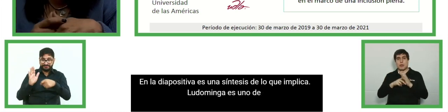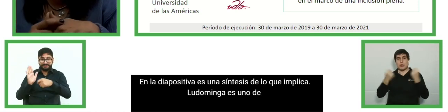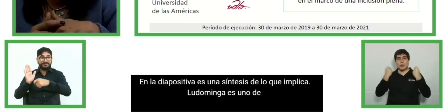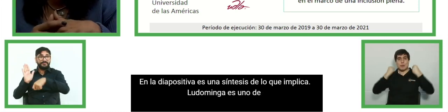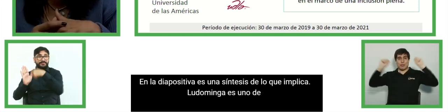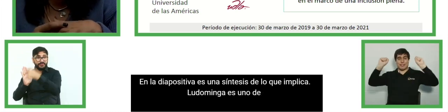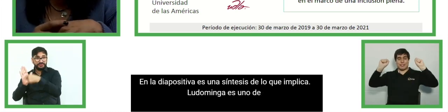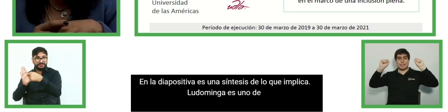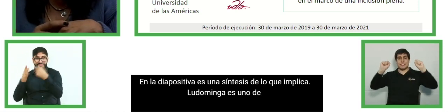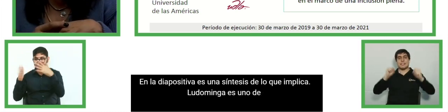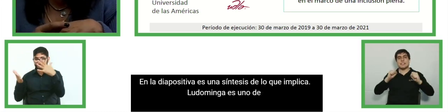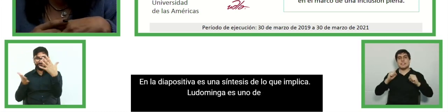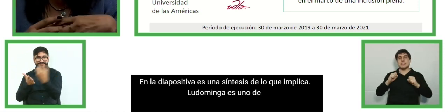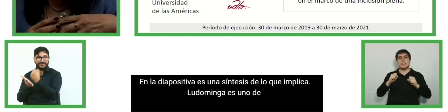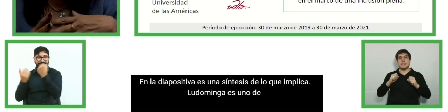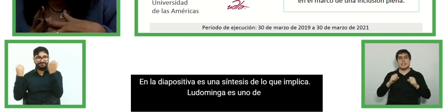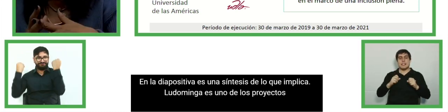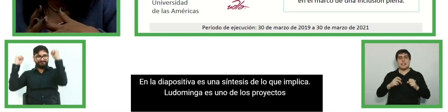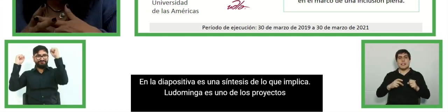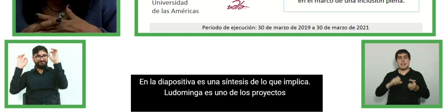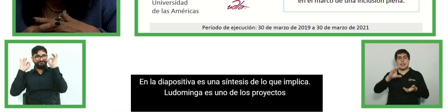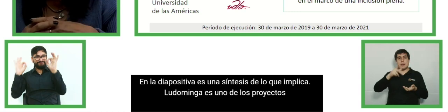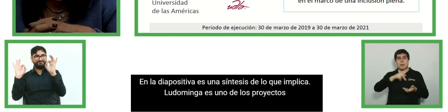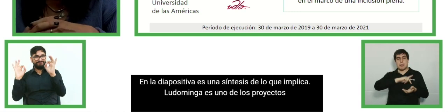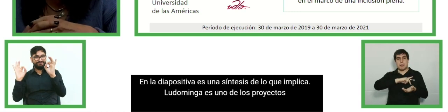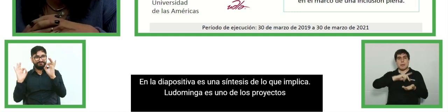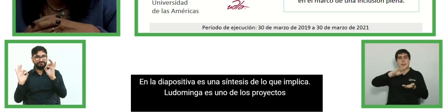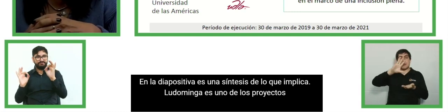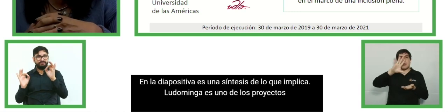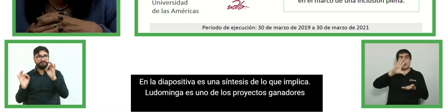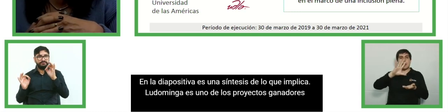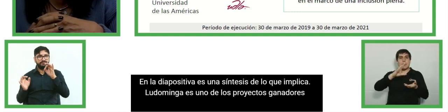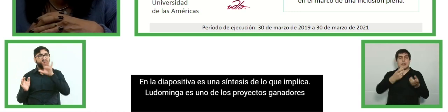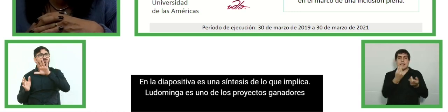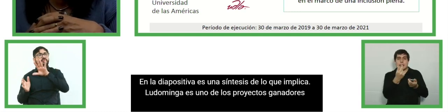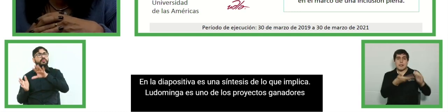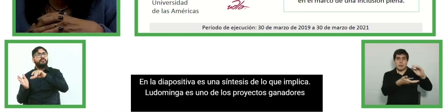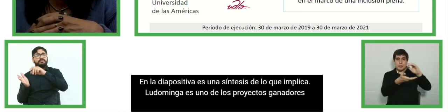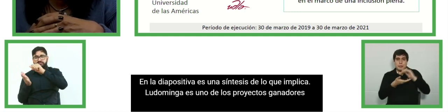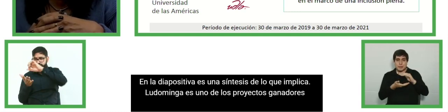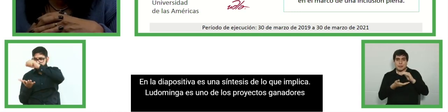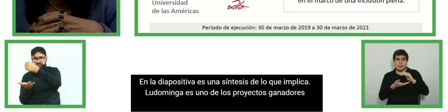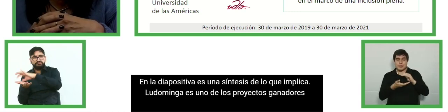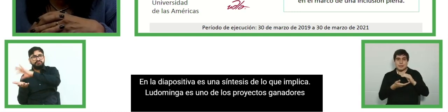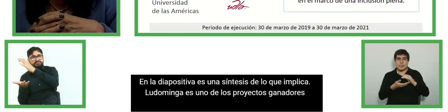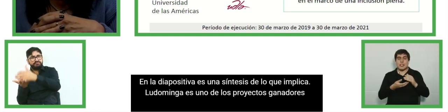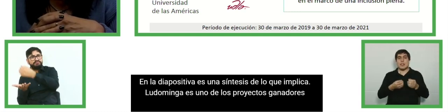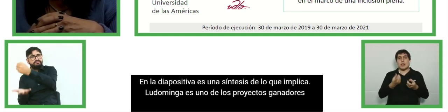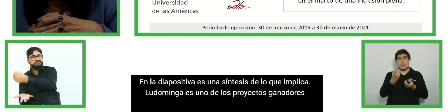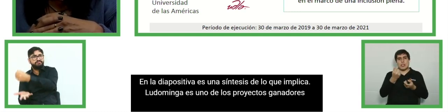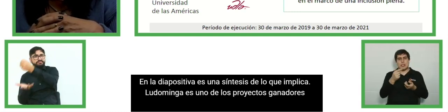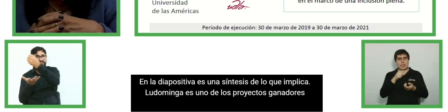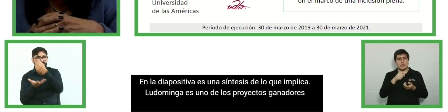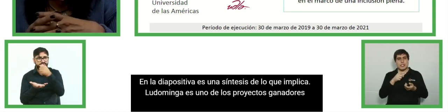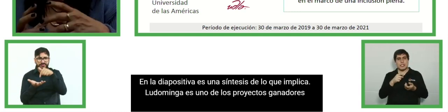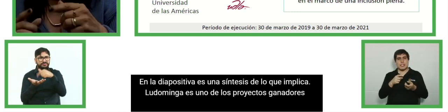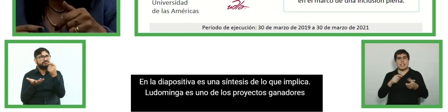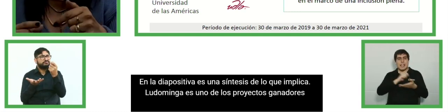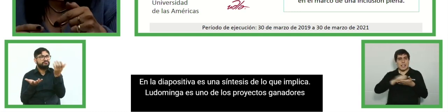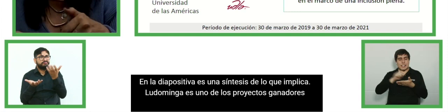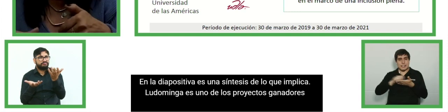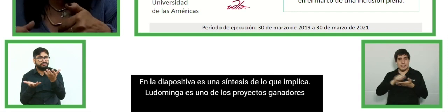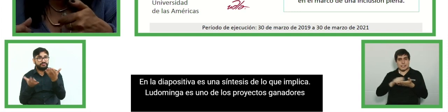research with resources of the Secretary of Higher Education, Science, Technology, and